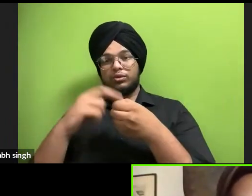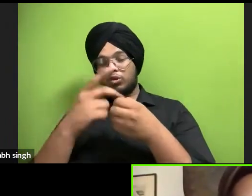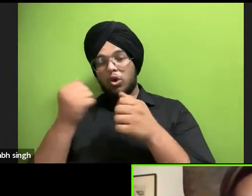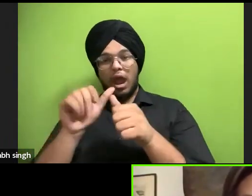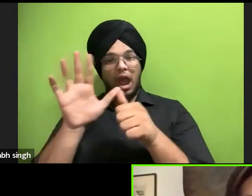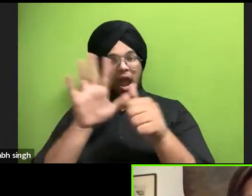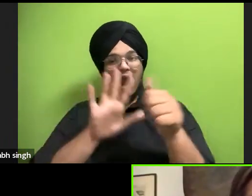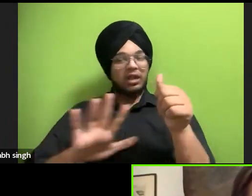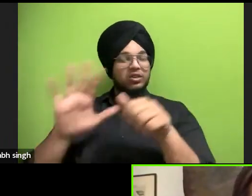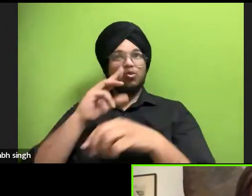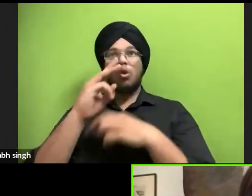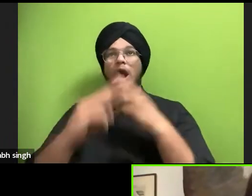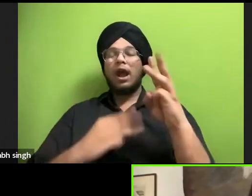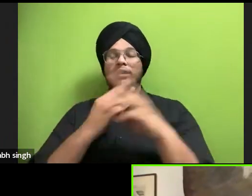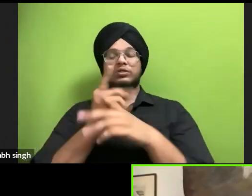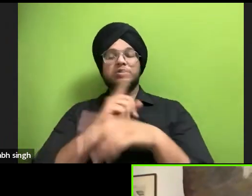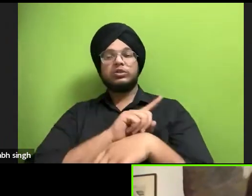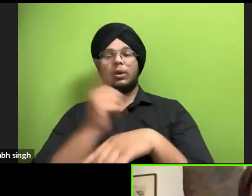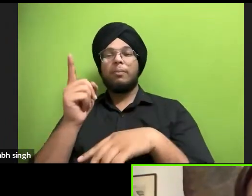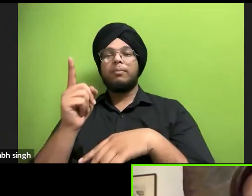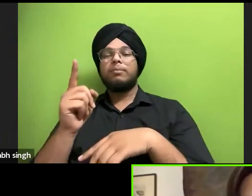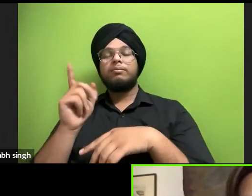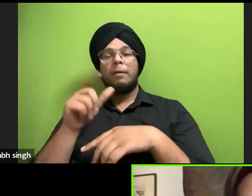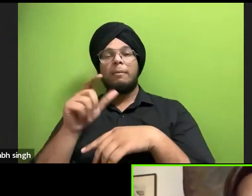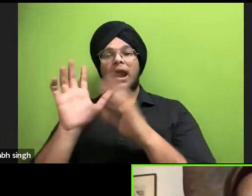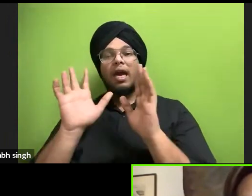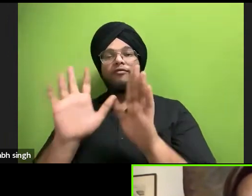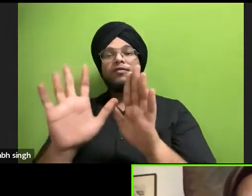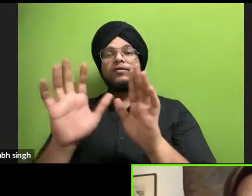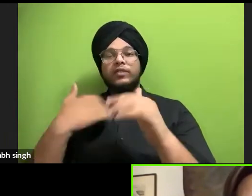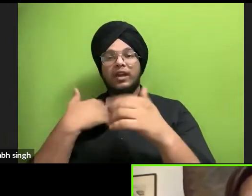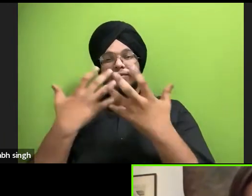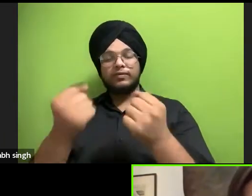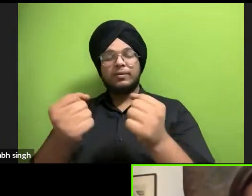the world and we have a very dynamic